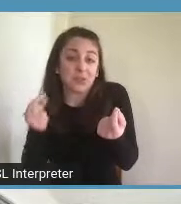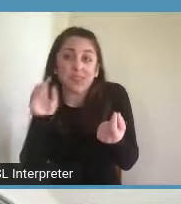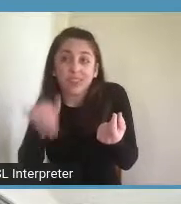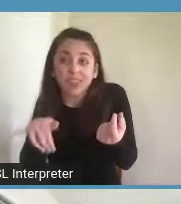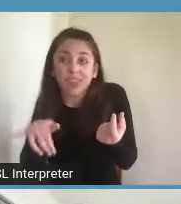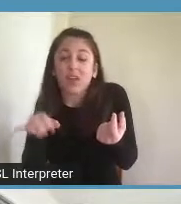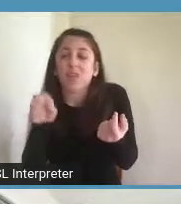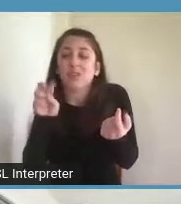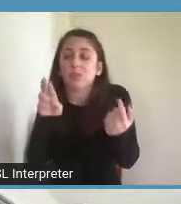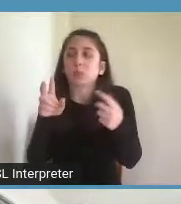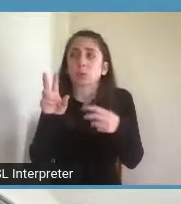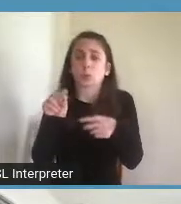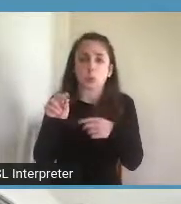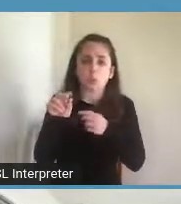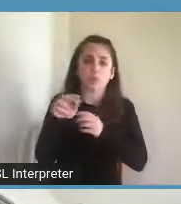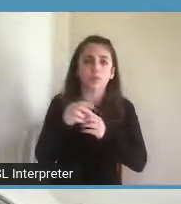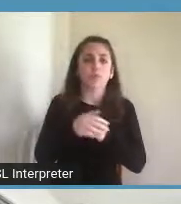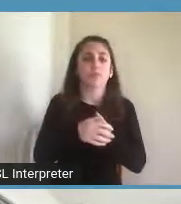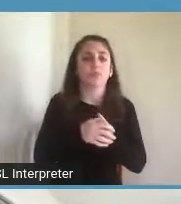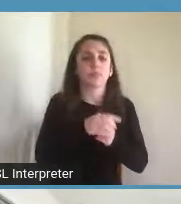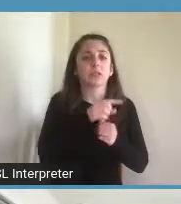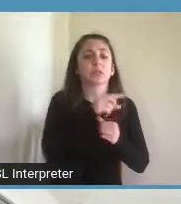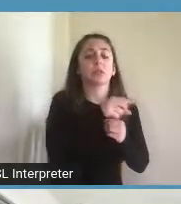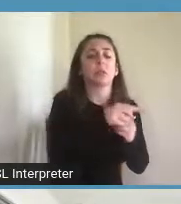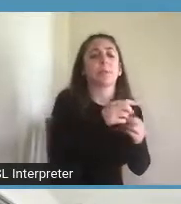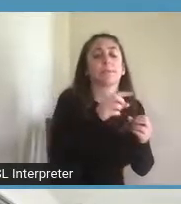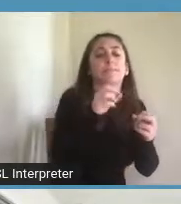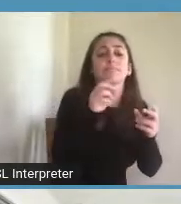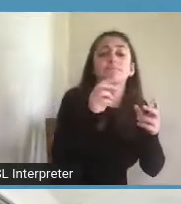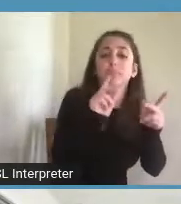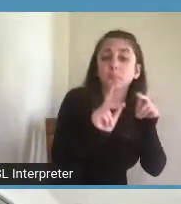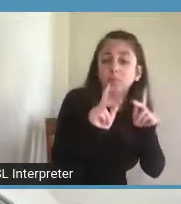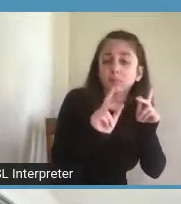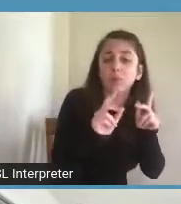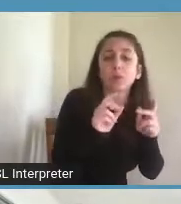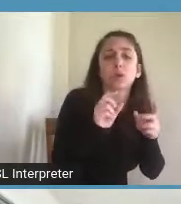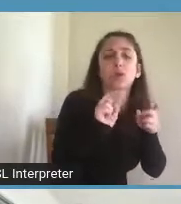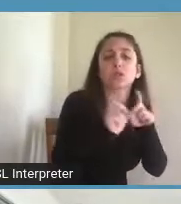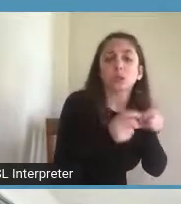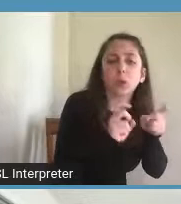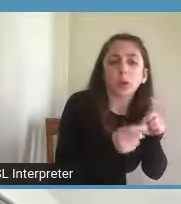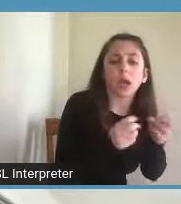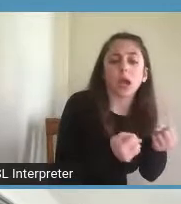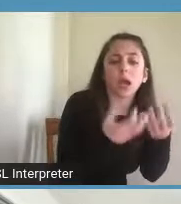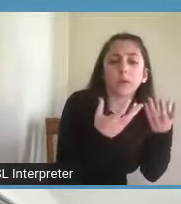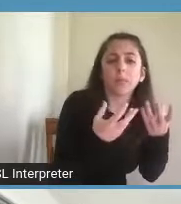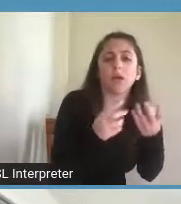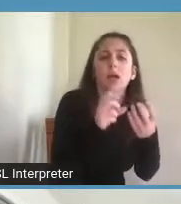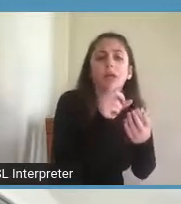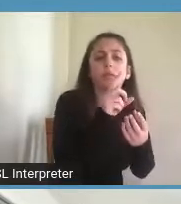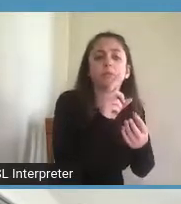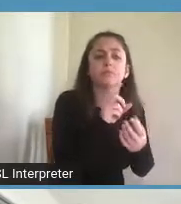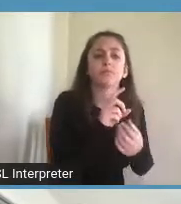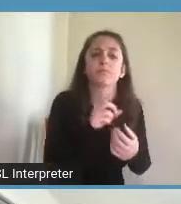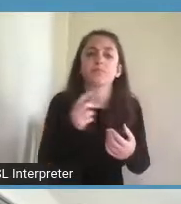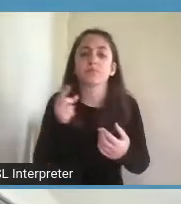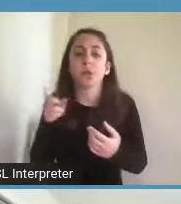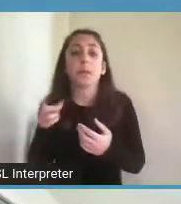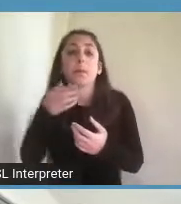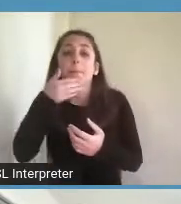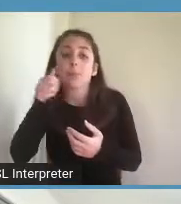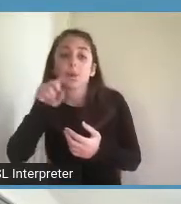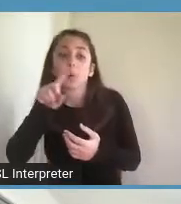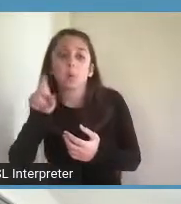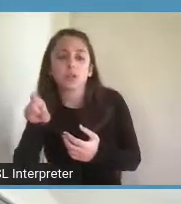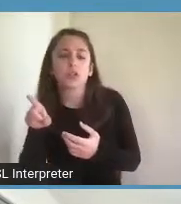donated on our website? 11,000. What do I do with that? A better question might be, why isn't my donation